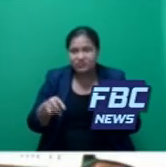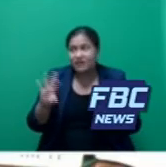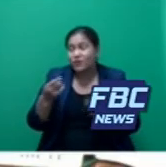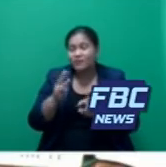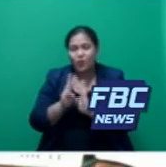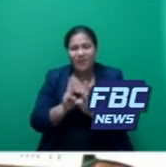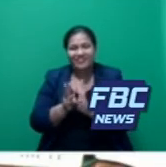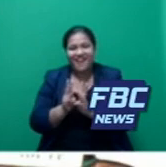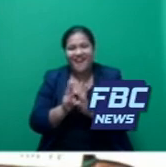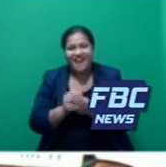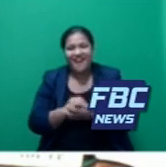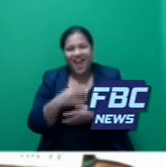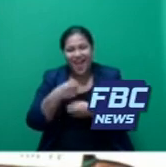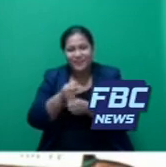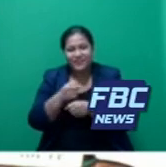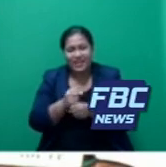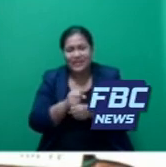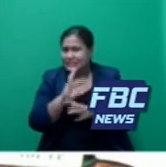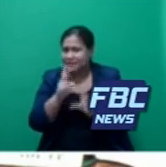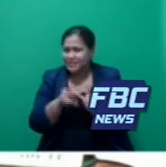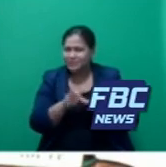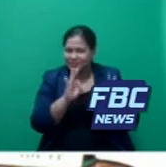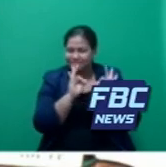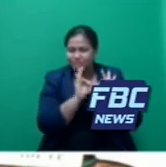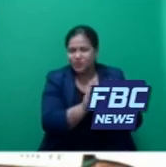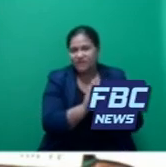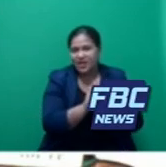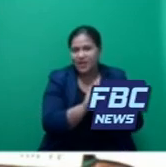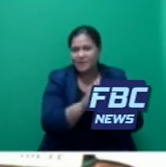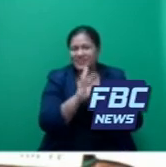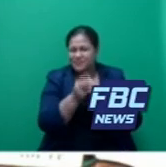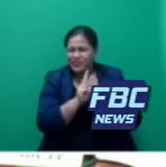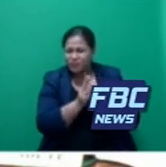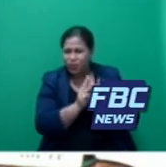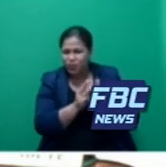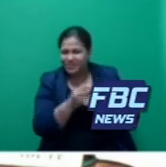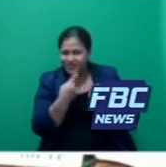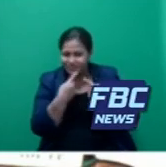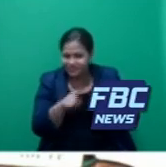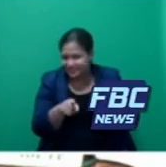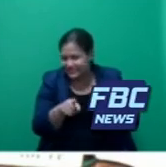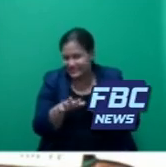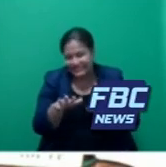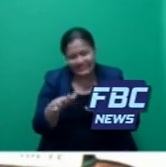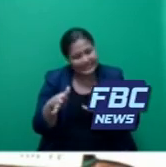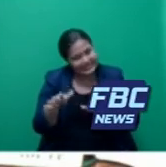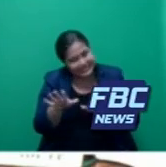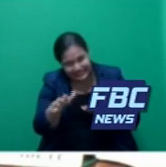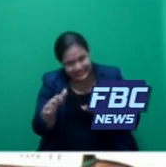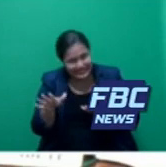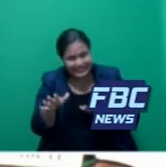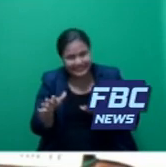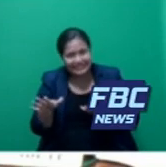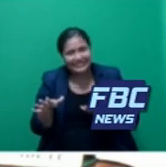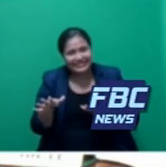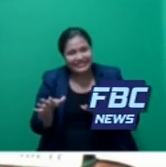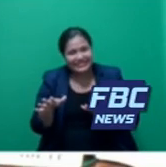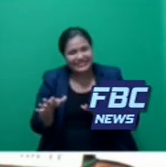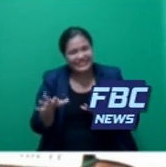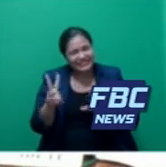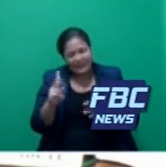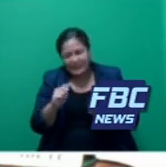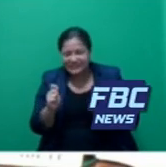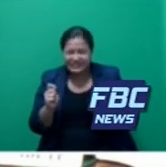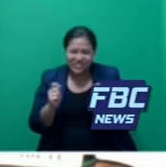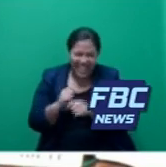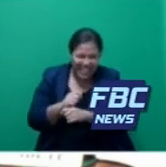Forecasts can be very accurate, but forecasts also can be